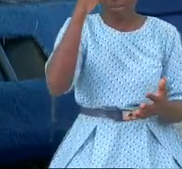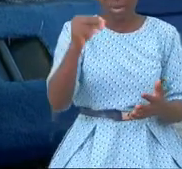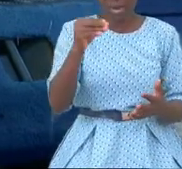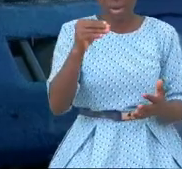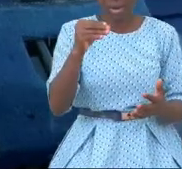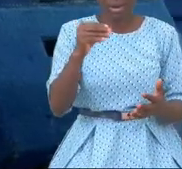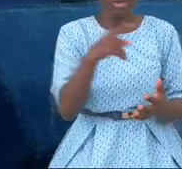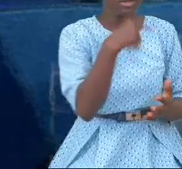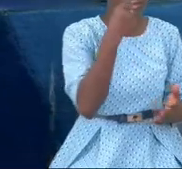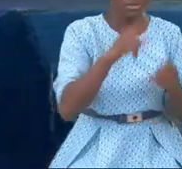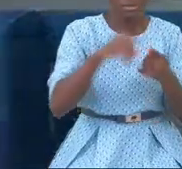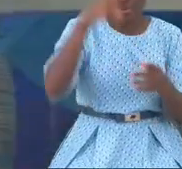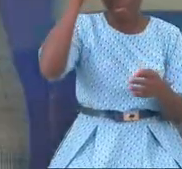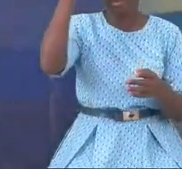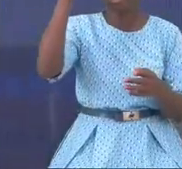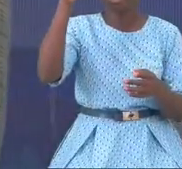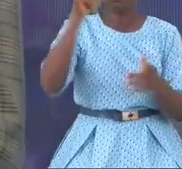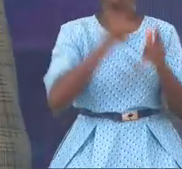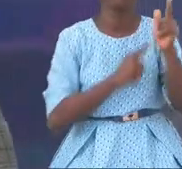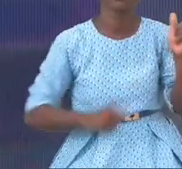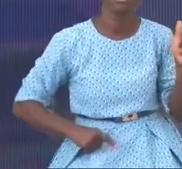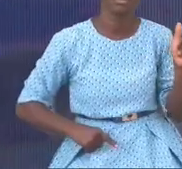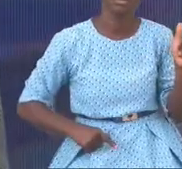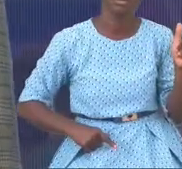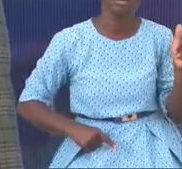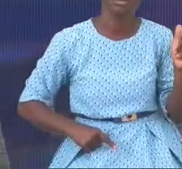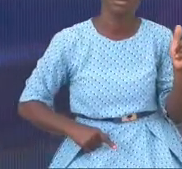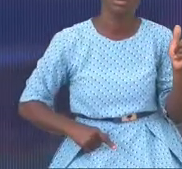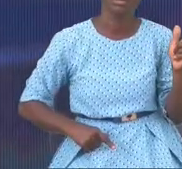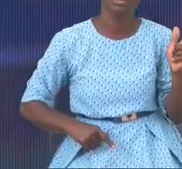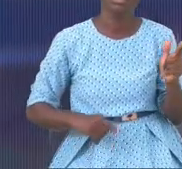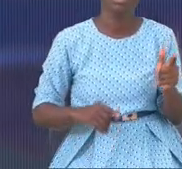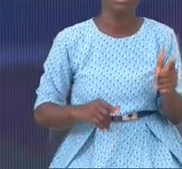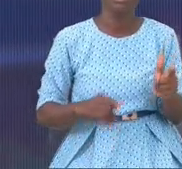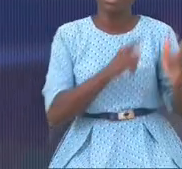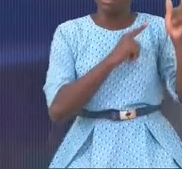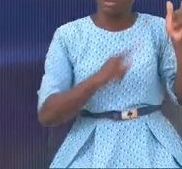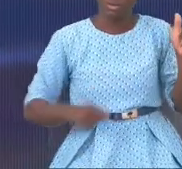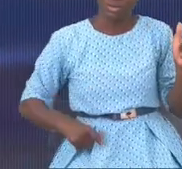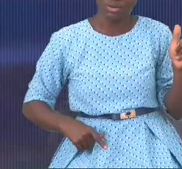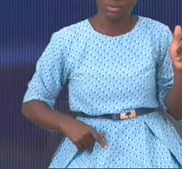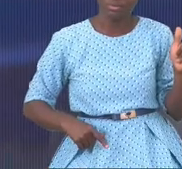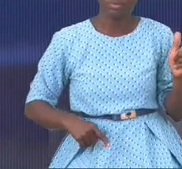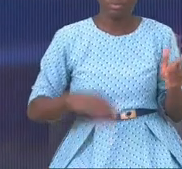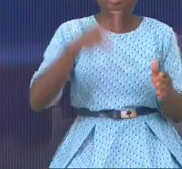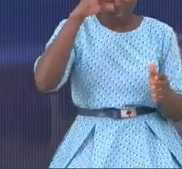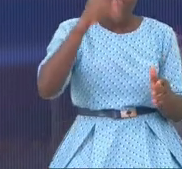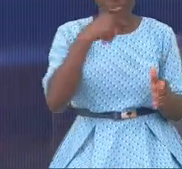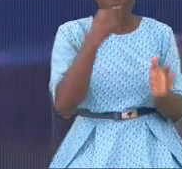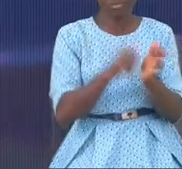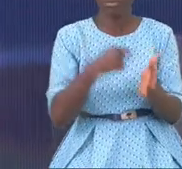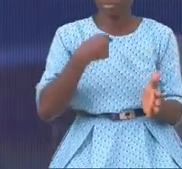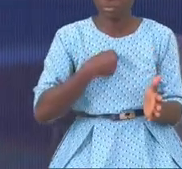he said, I have come. Before I came to see you today and to know you